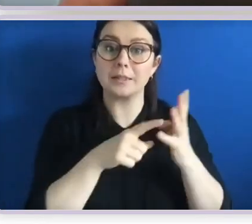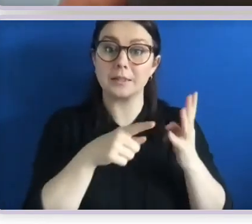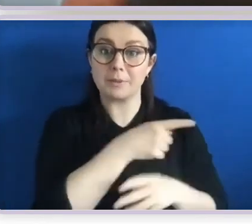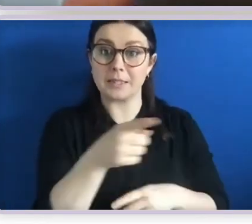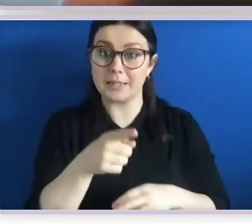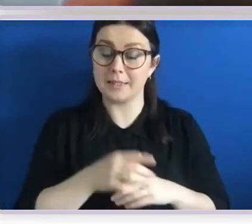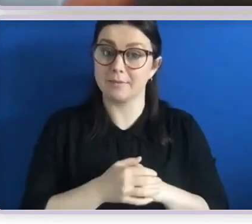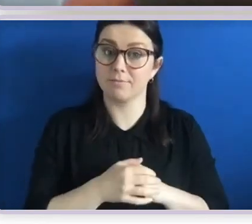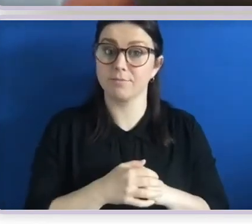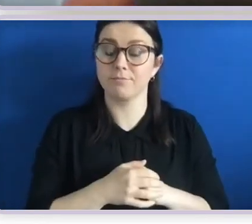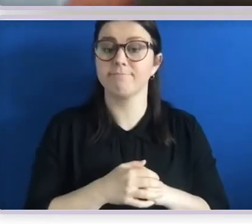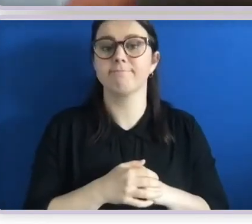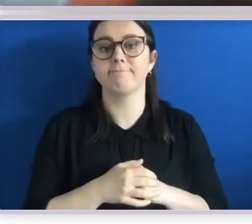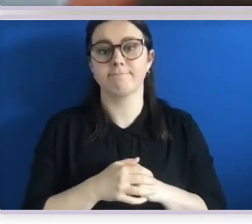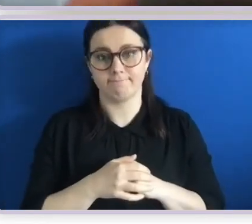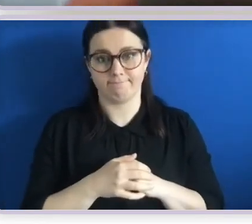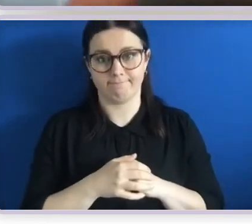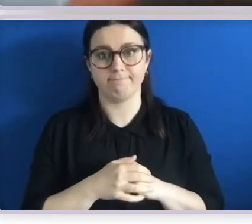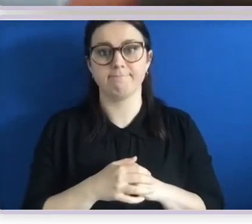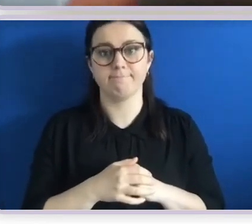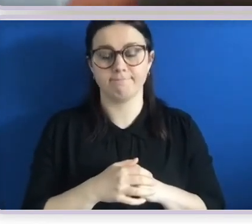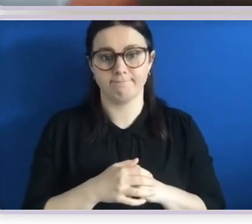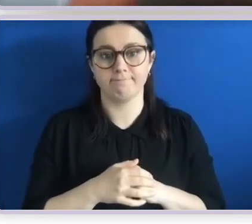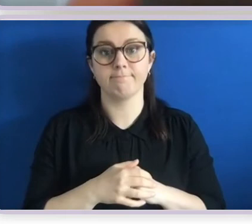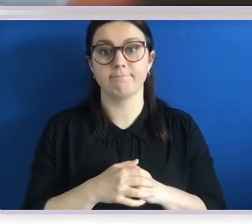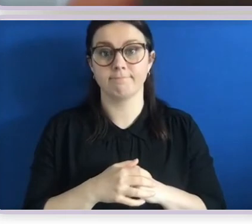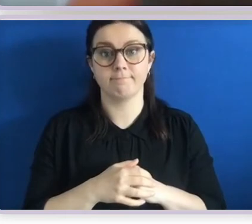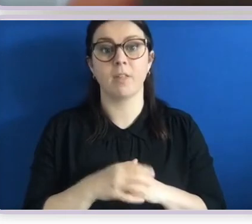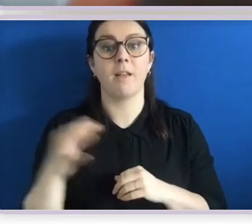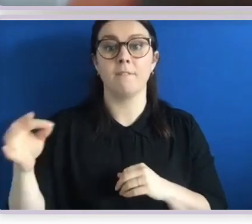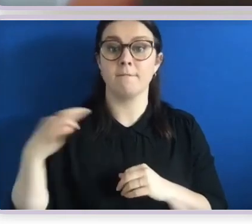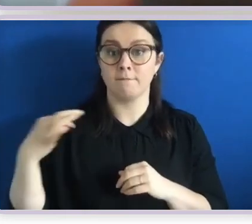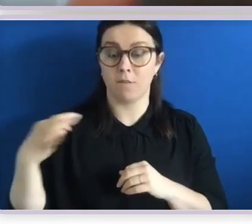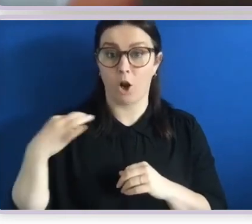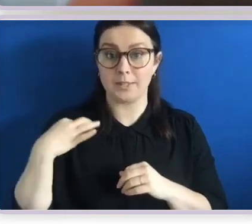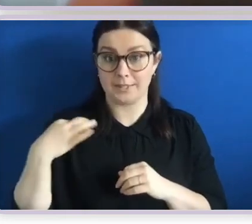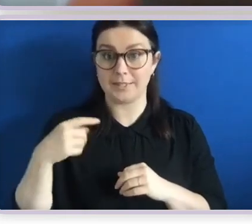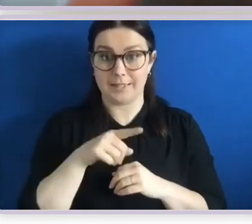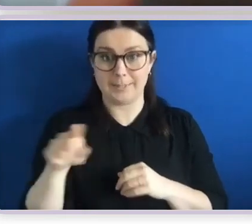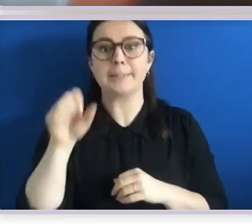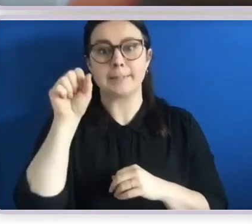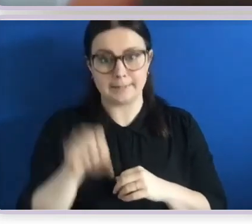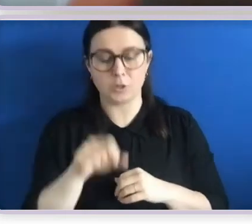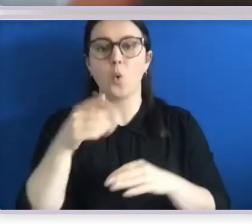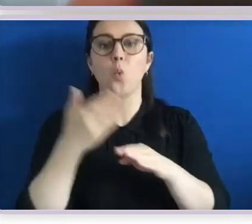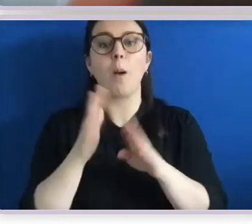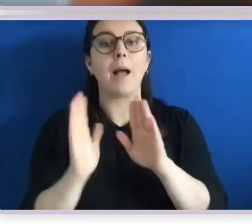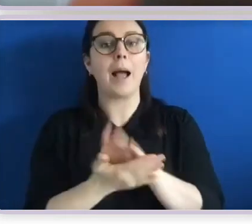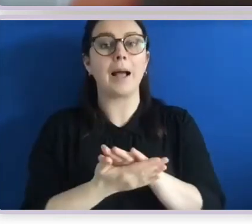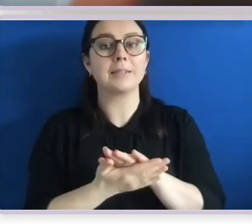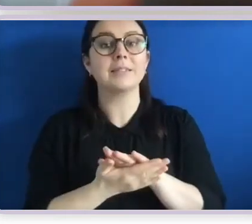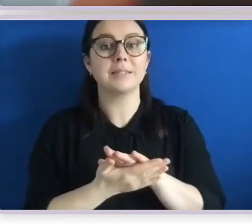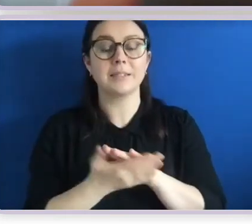So volunteers who are working for a disability organisation, yes, we cover them. They're considered as